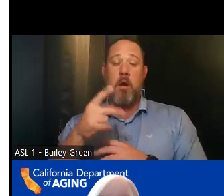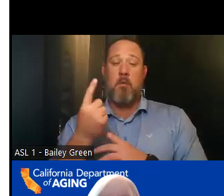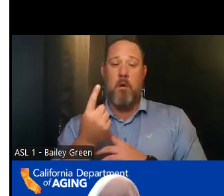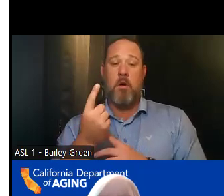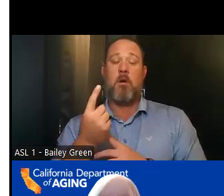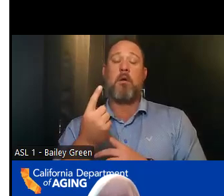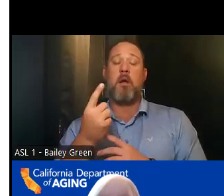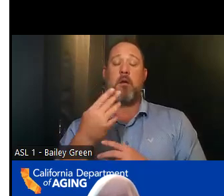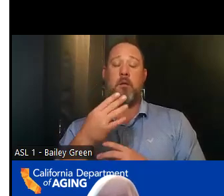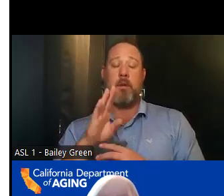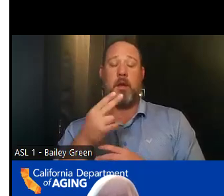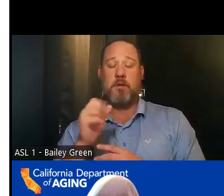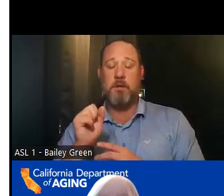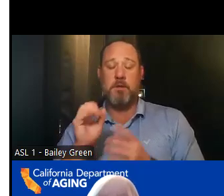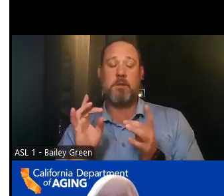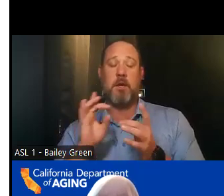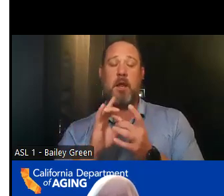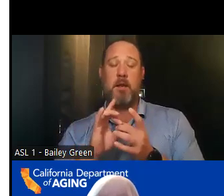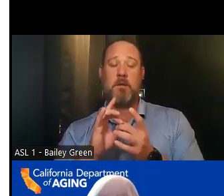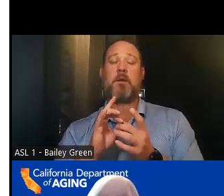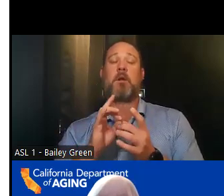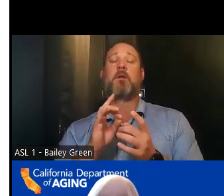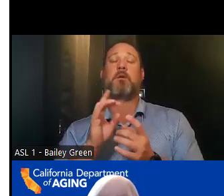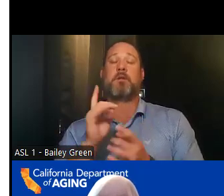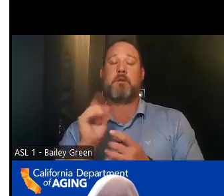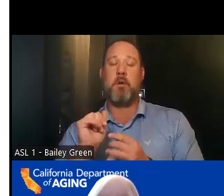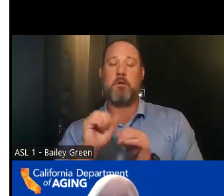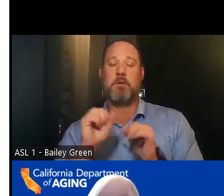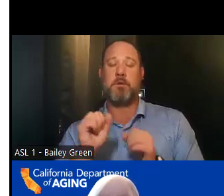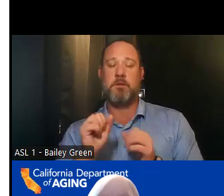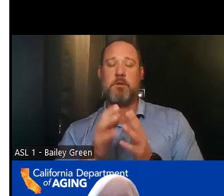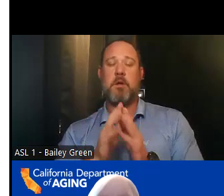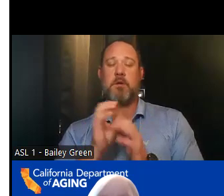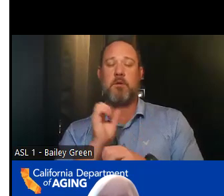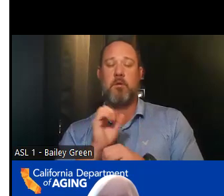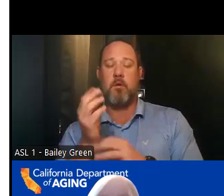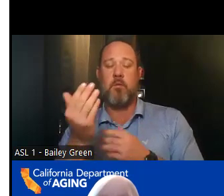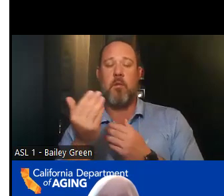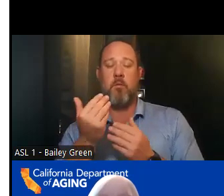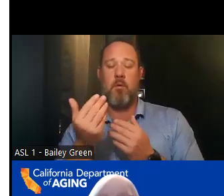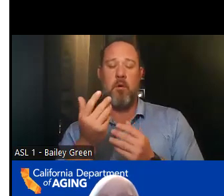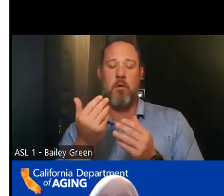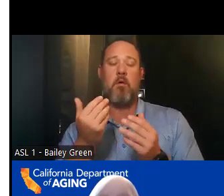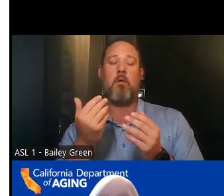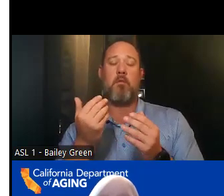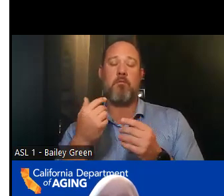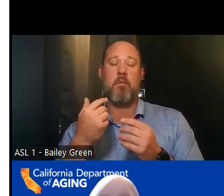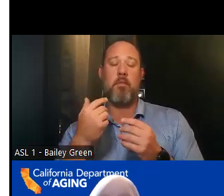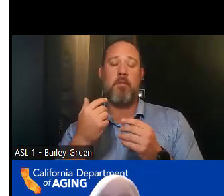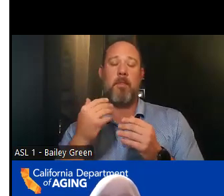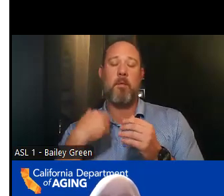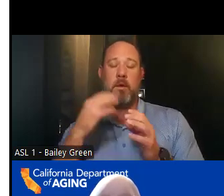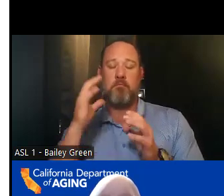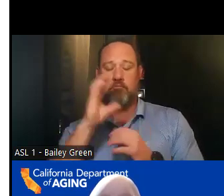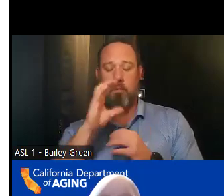BH Connect, behavioral health, aging, and disability systems are being asked to work more closely than ever, and we encourage the committee to